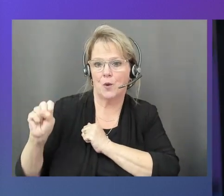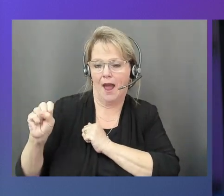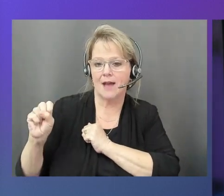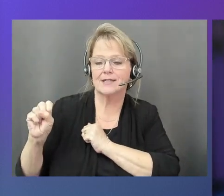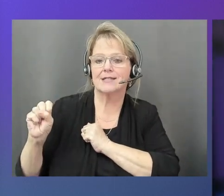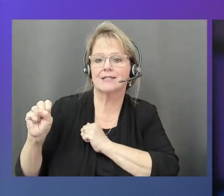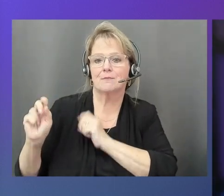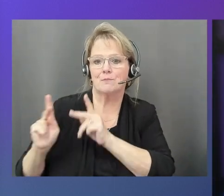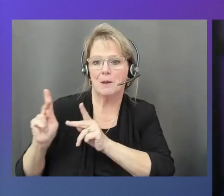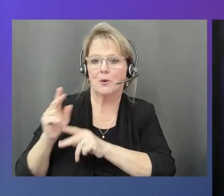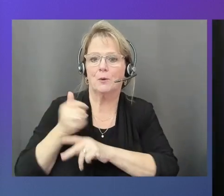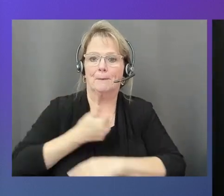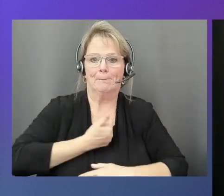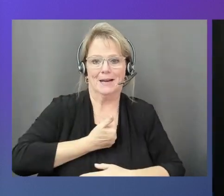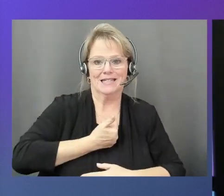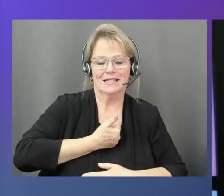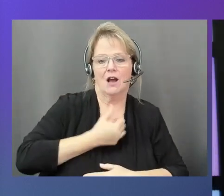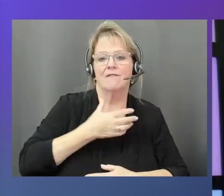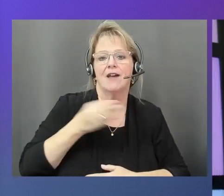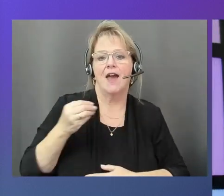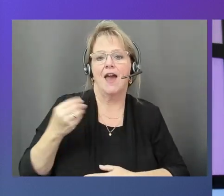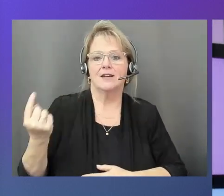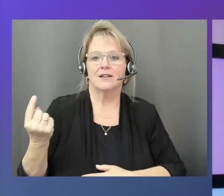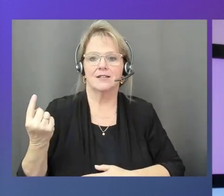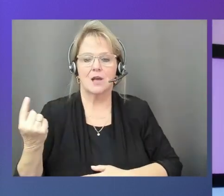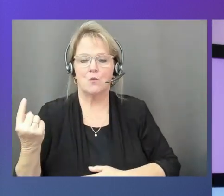and someone from